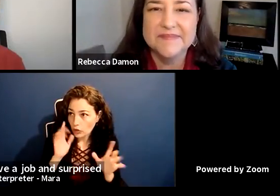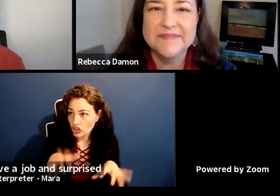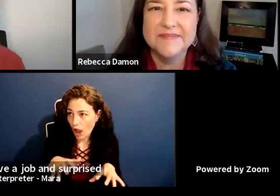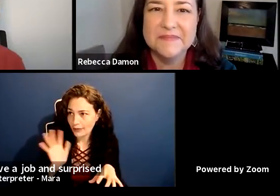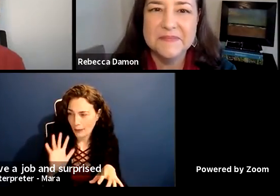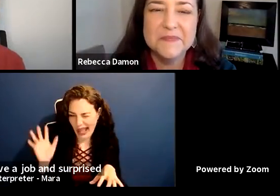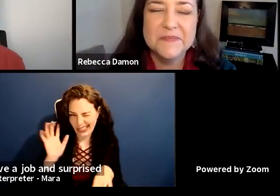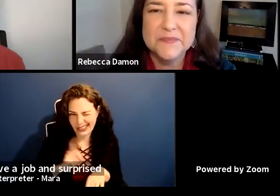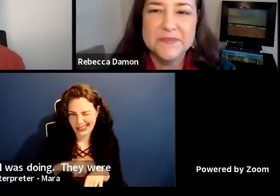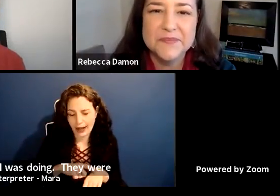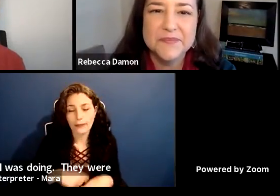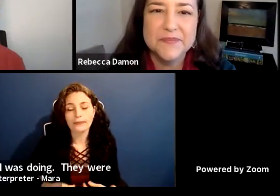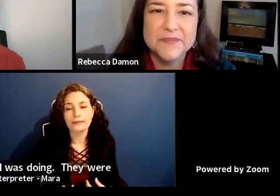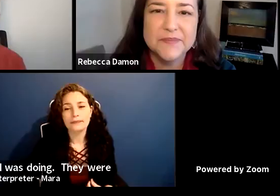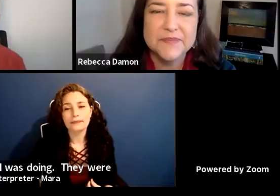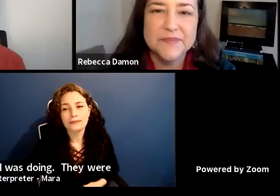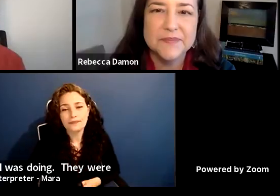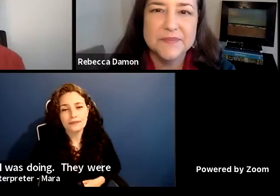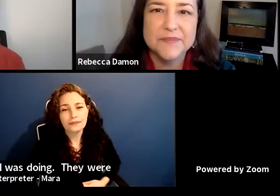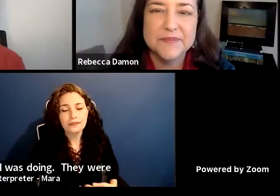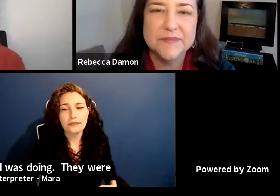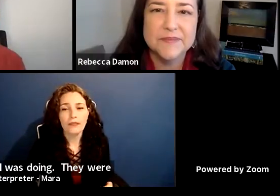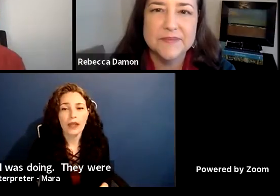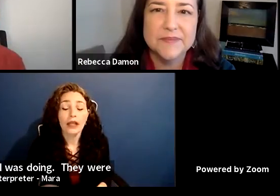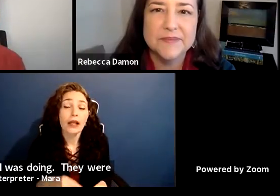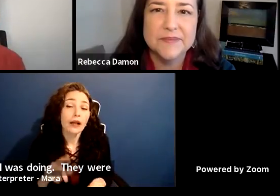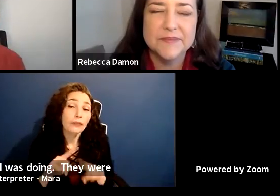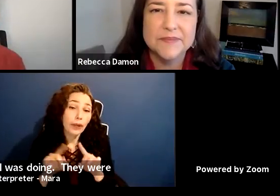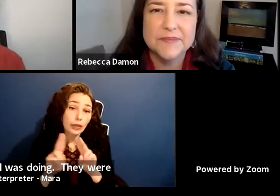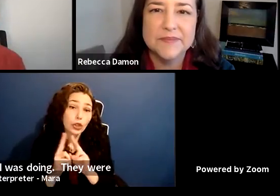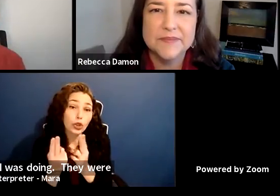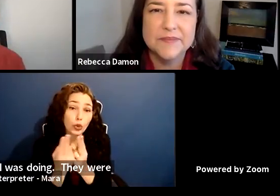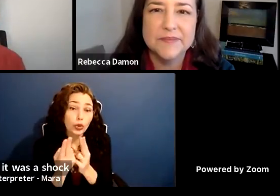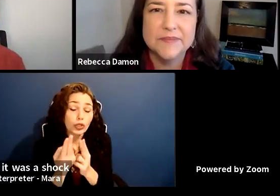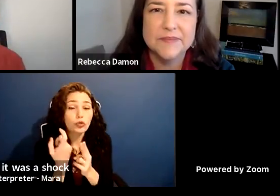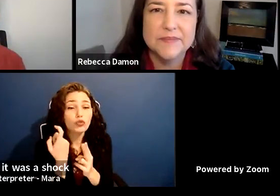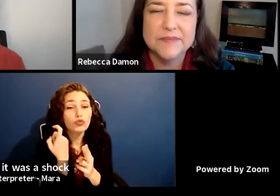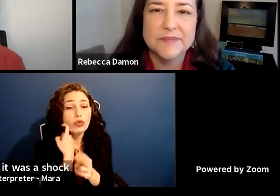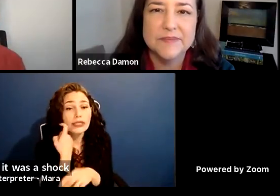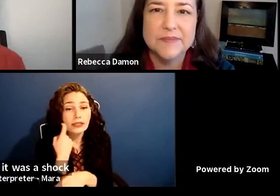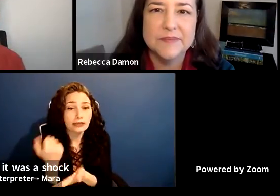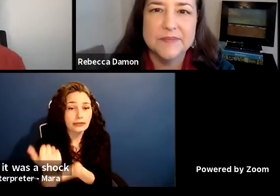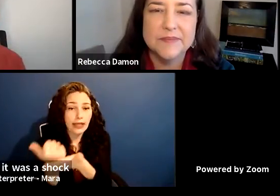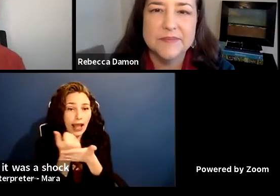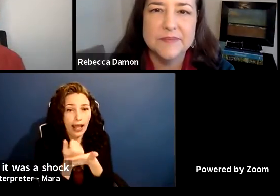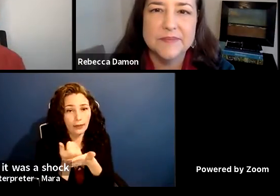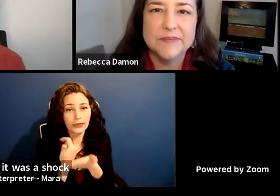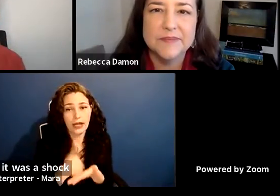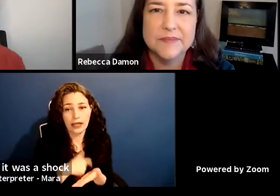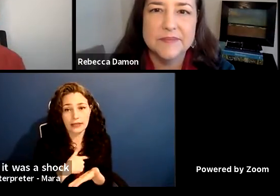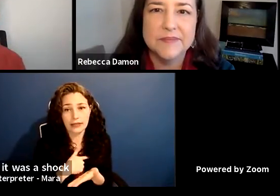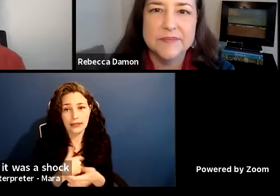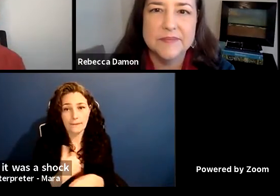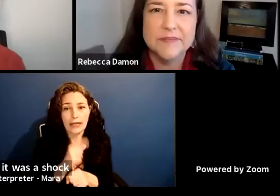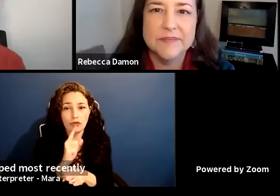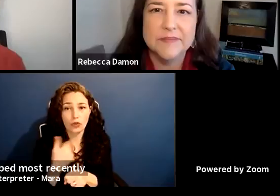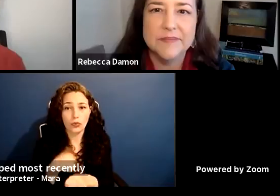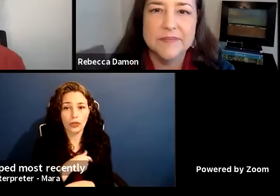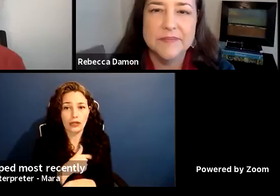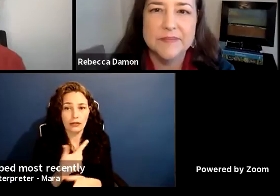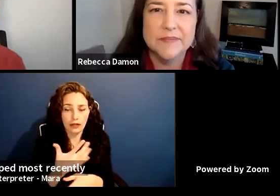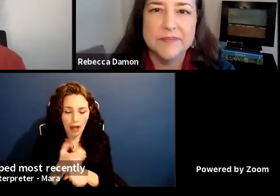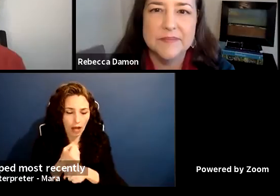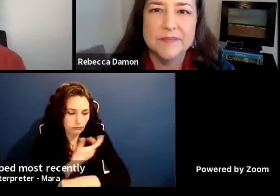time. The union has helped most recently in helping secure us getting vaccines